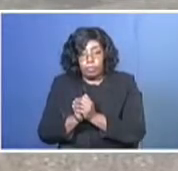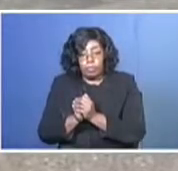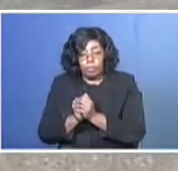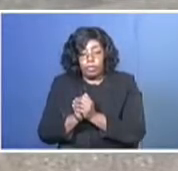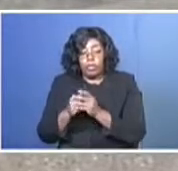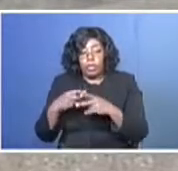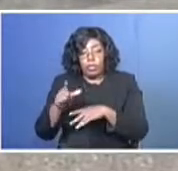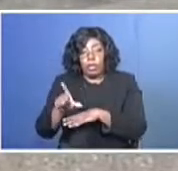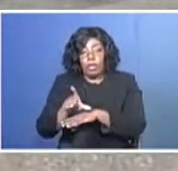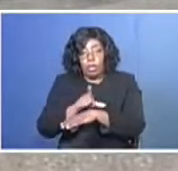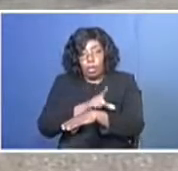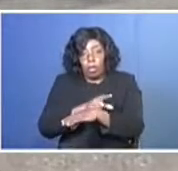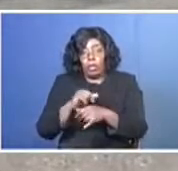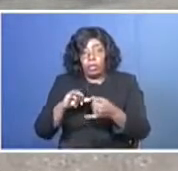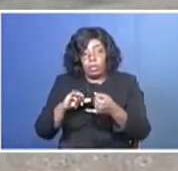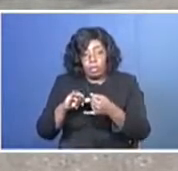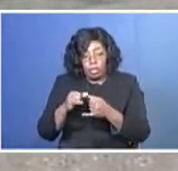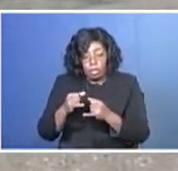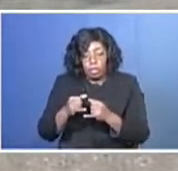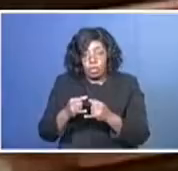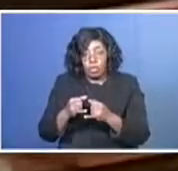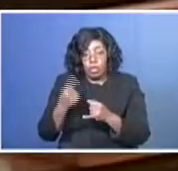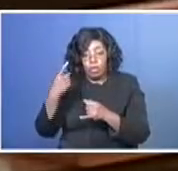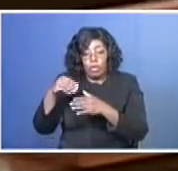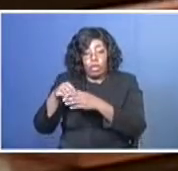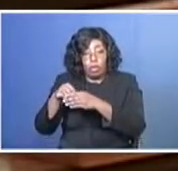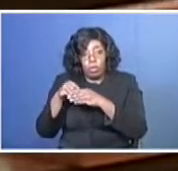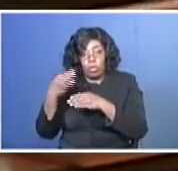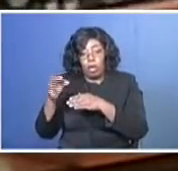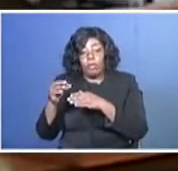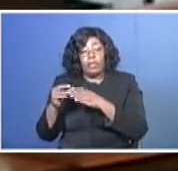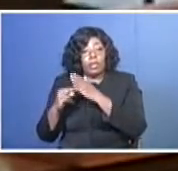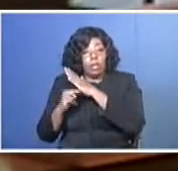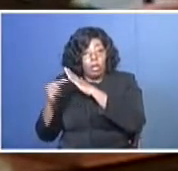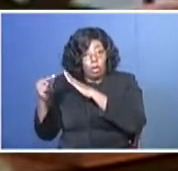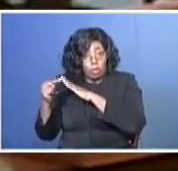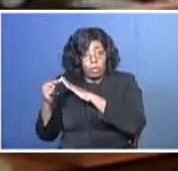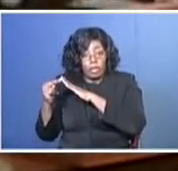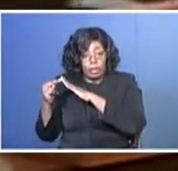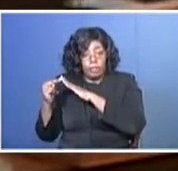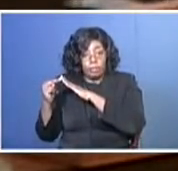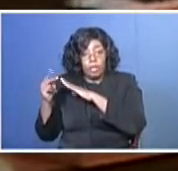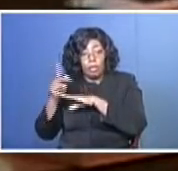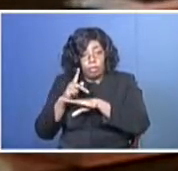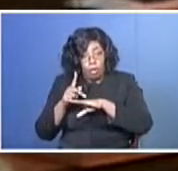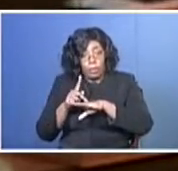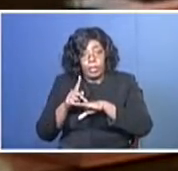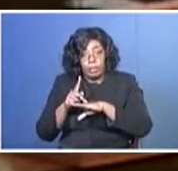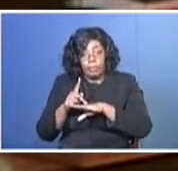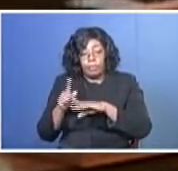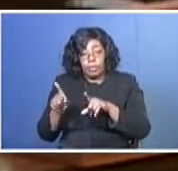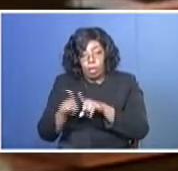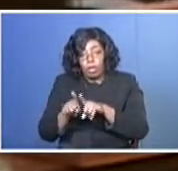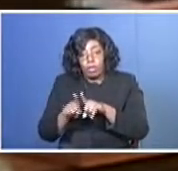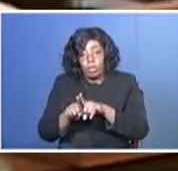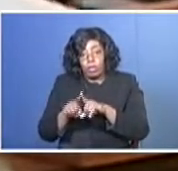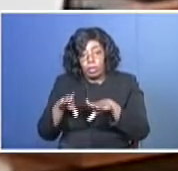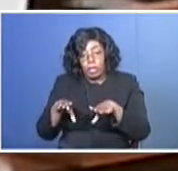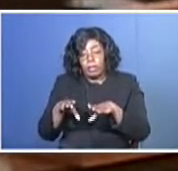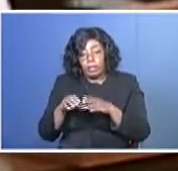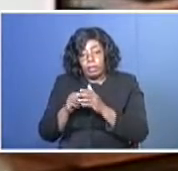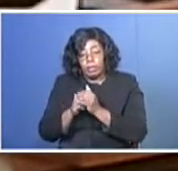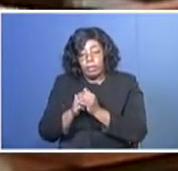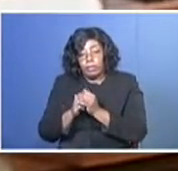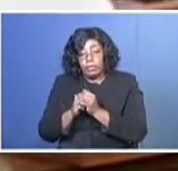long-standing issue for the owners of the hotel property. And it also gives us